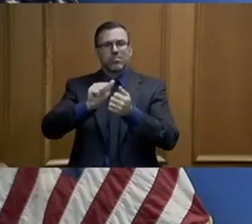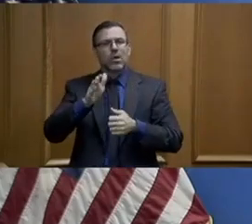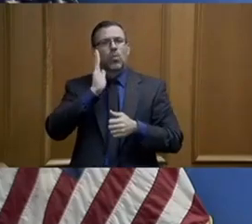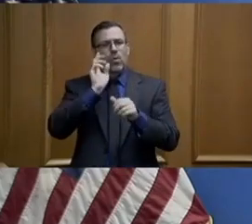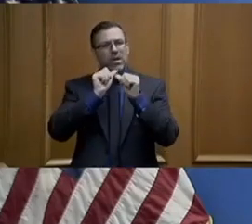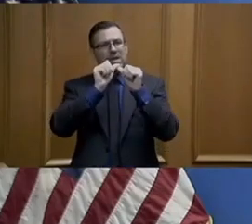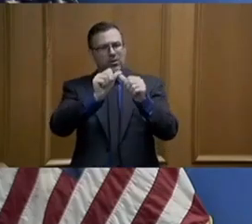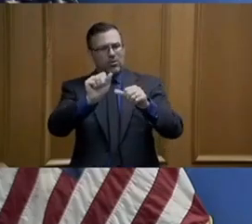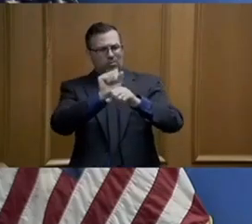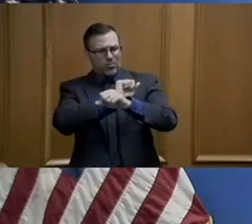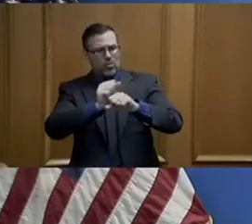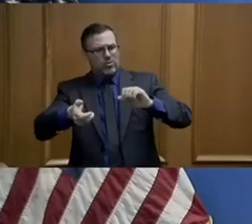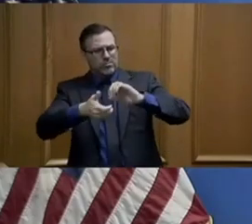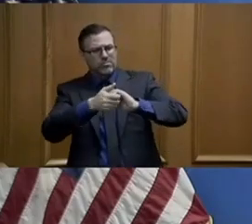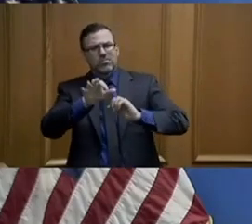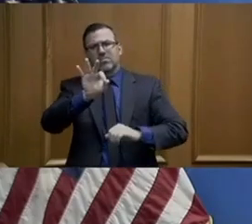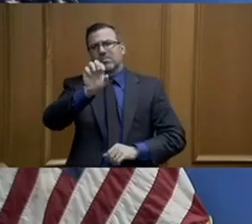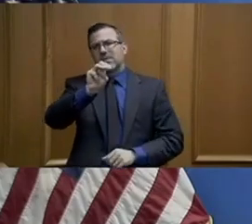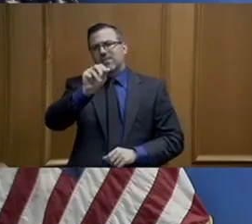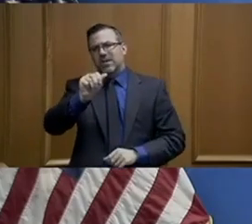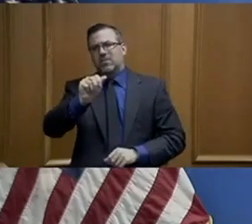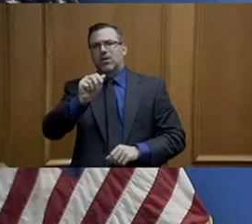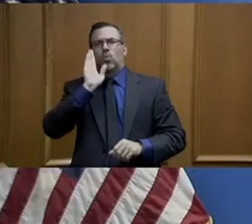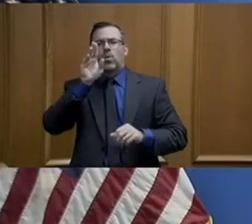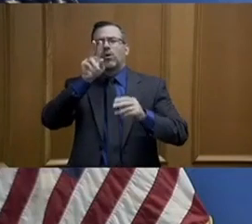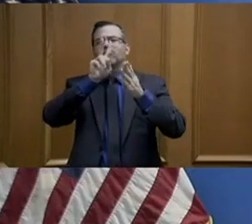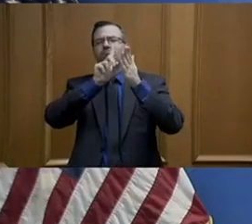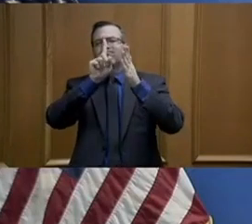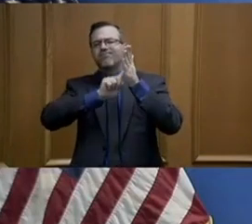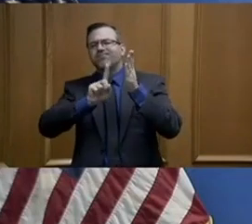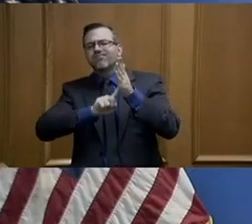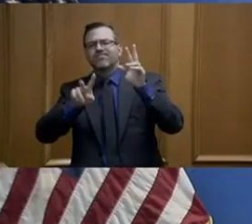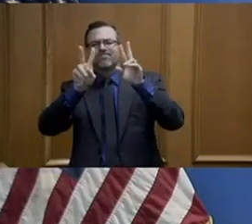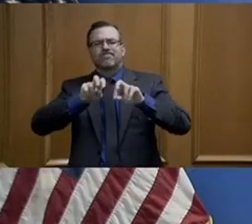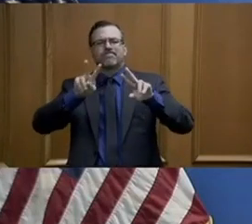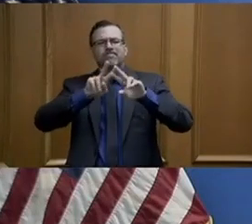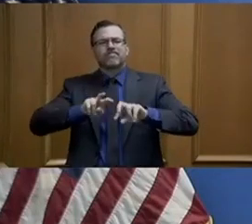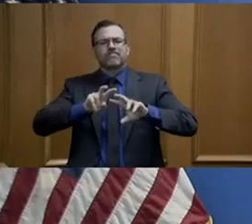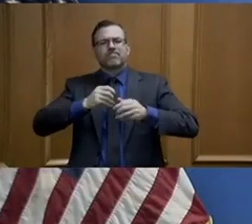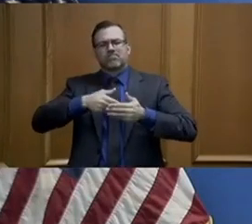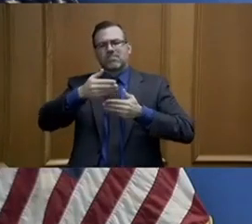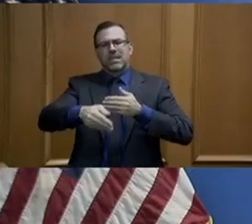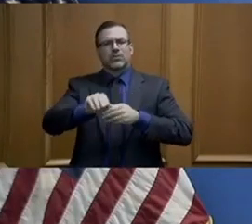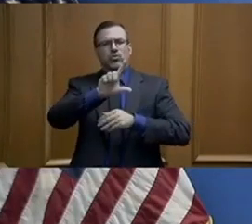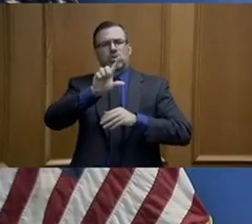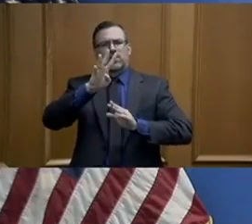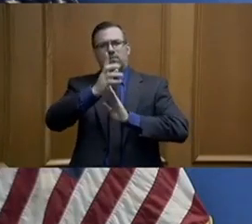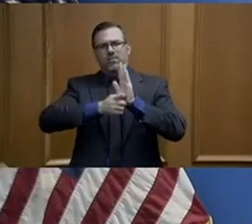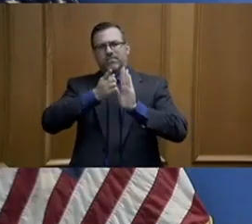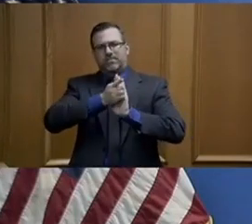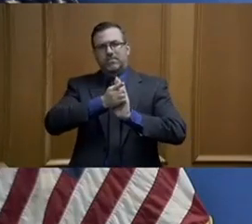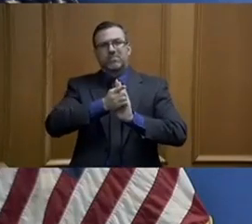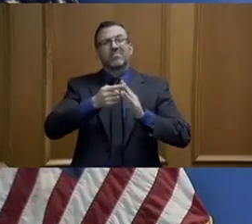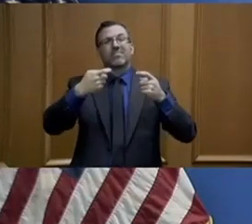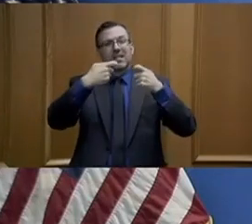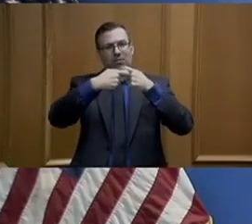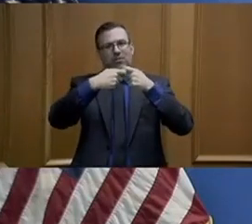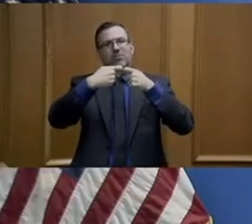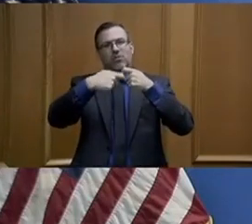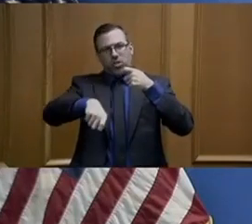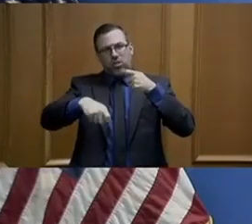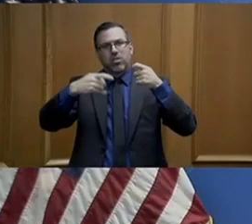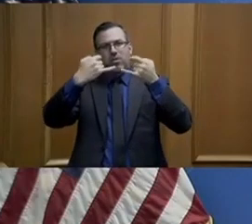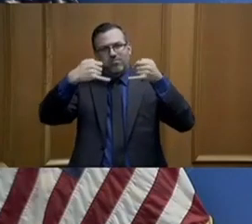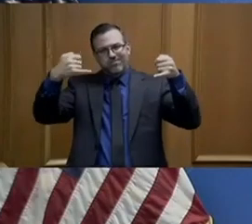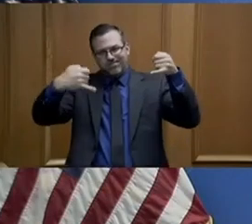FEMA to review the widespread damage over the next 24 hours. There is also power outages. Currently,